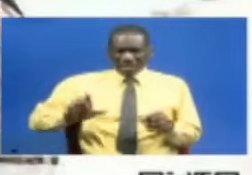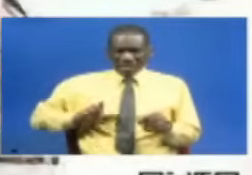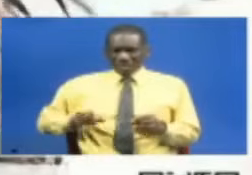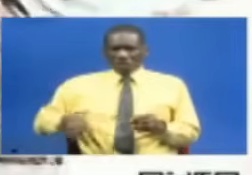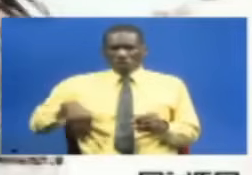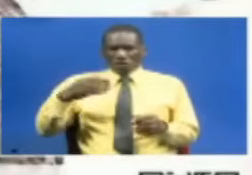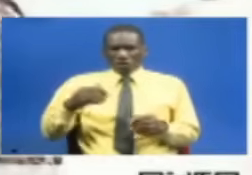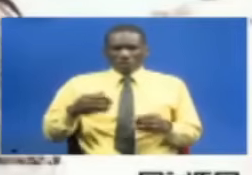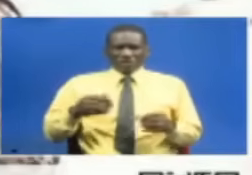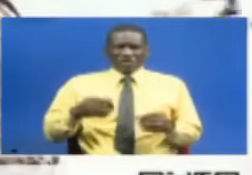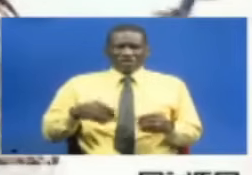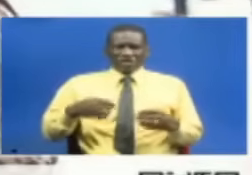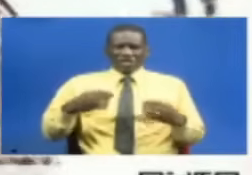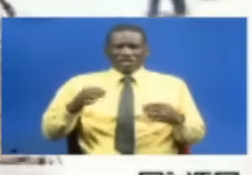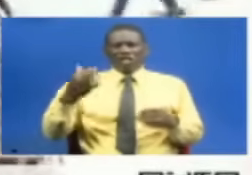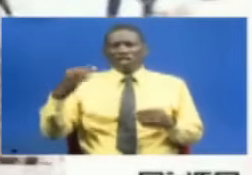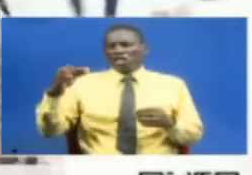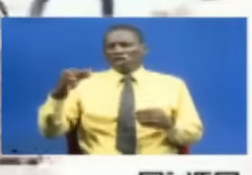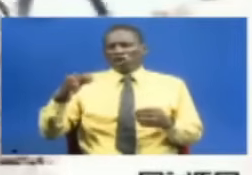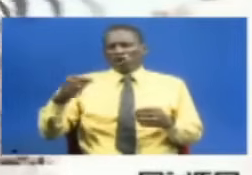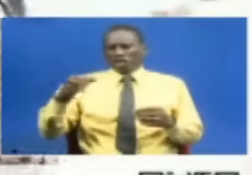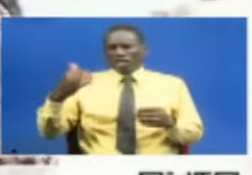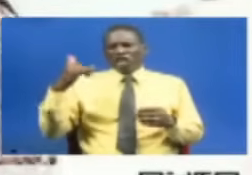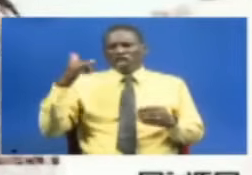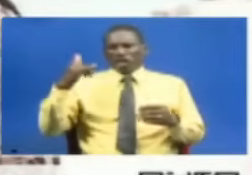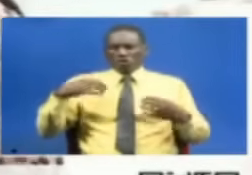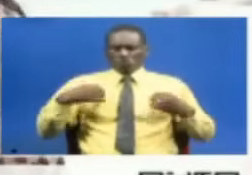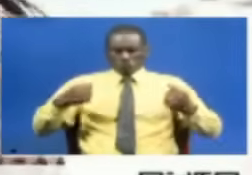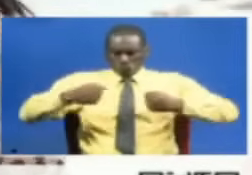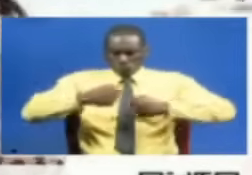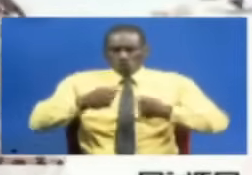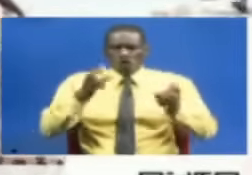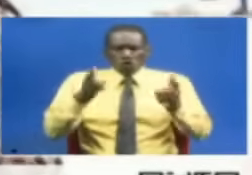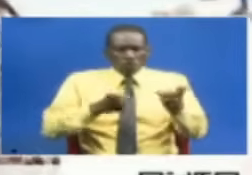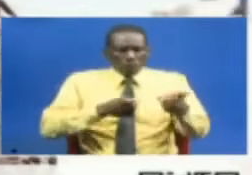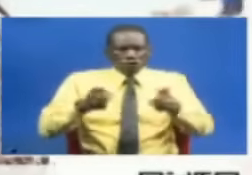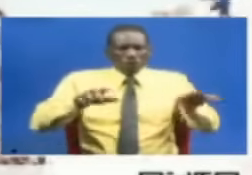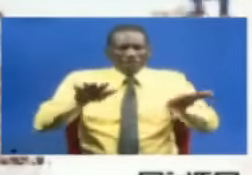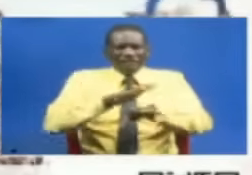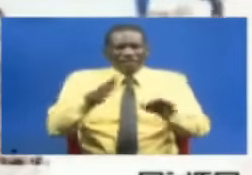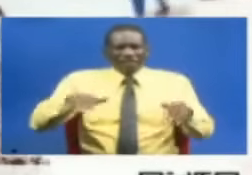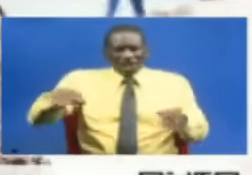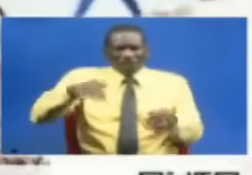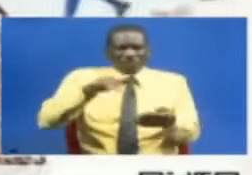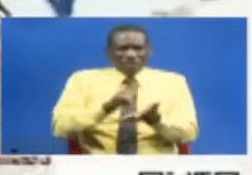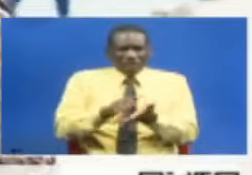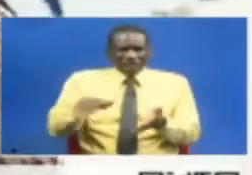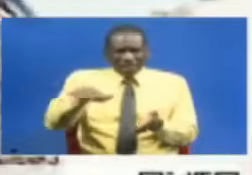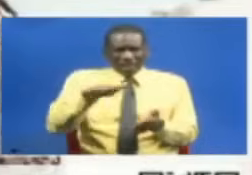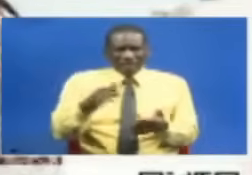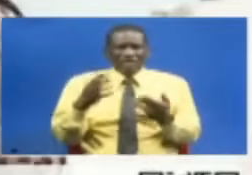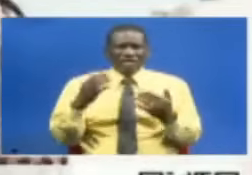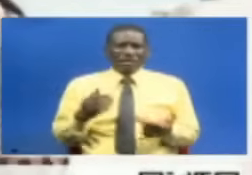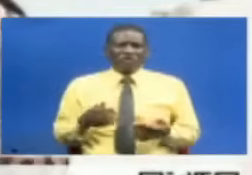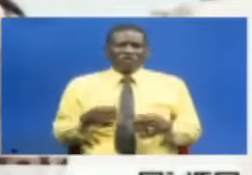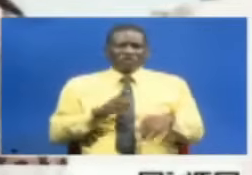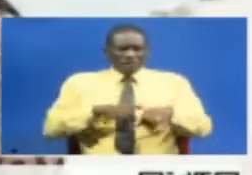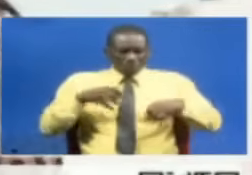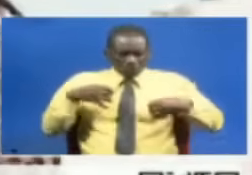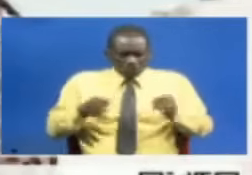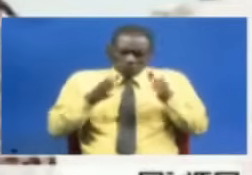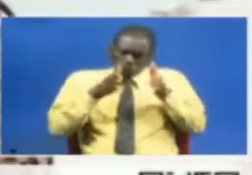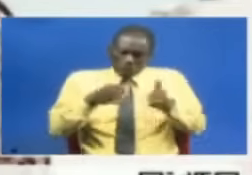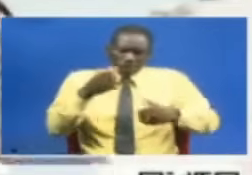dressed in a yellow coat. So she's the one who normally controls everything around that place. So while I was trying to park my